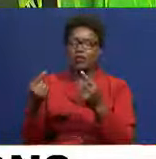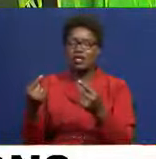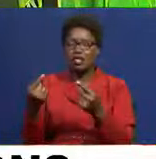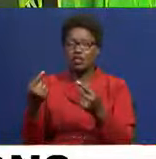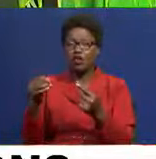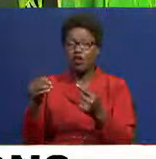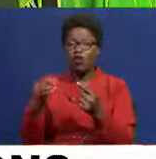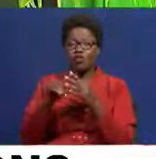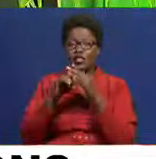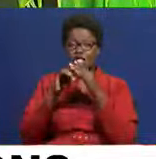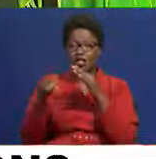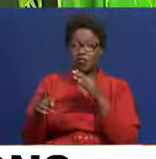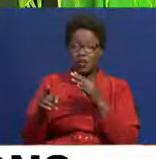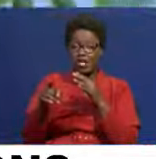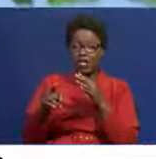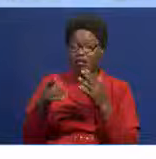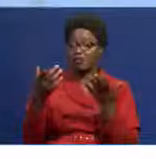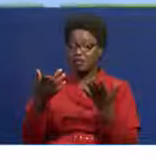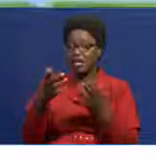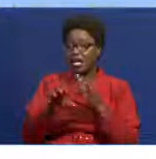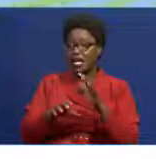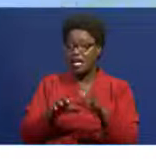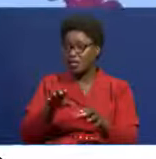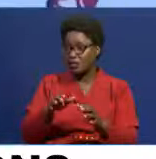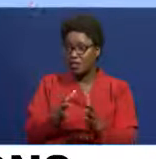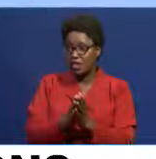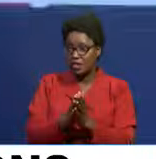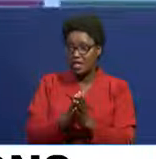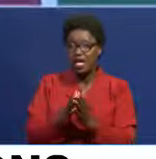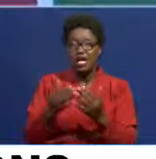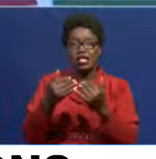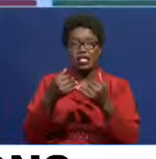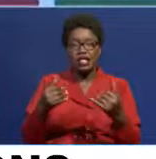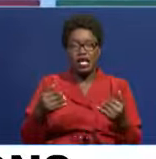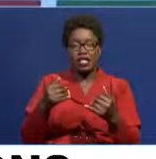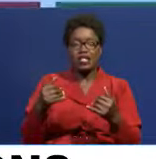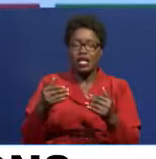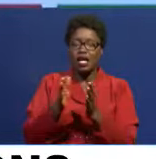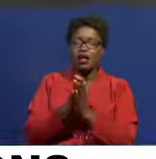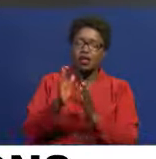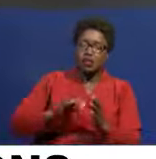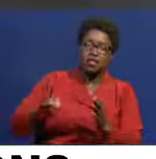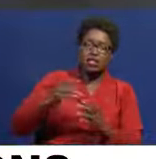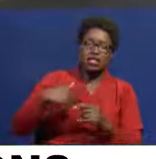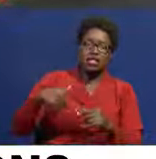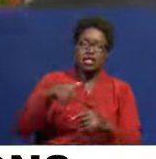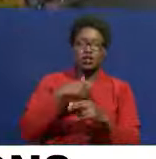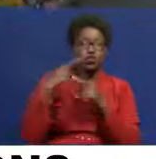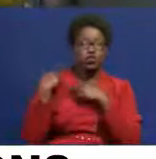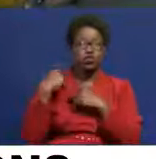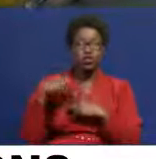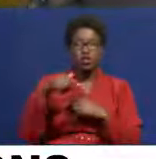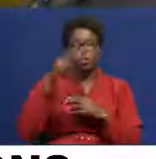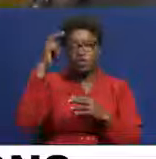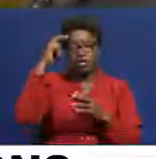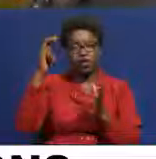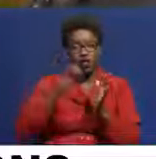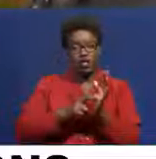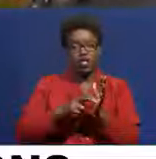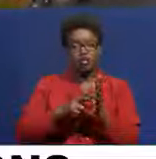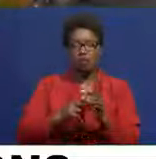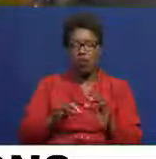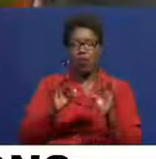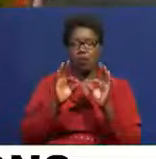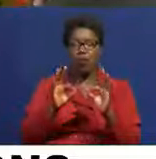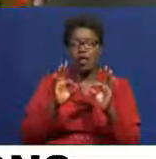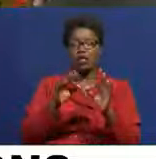of disappearing species. Under the tagline Mazingira Yetu Jukumuletu, the winners were recognized for the exemplary works